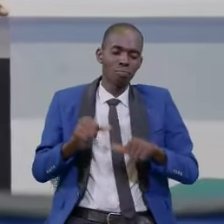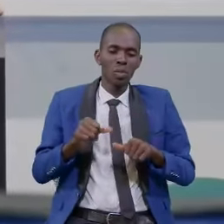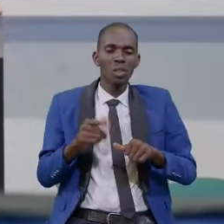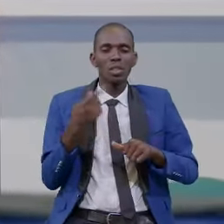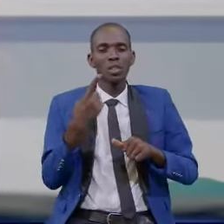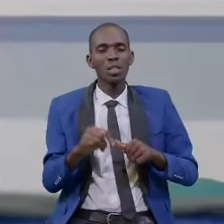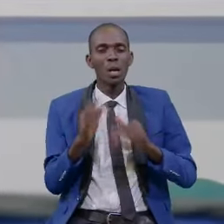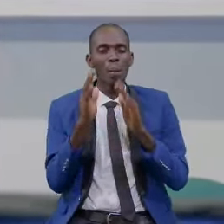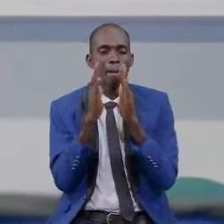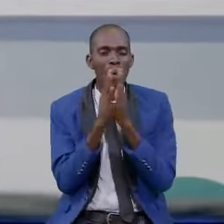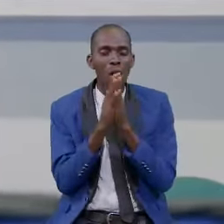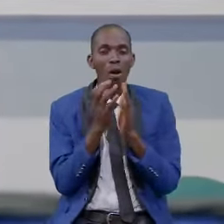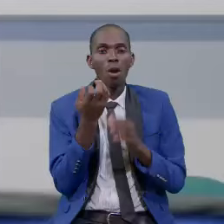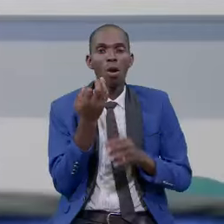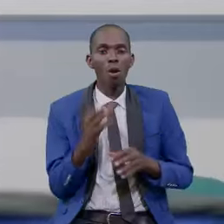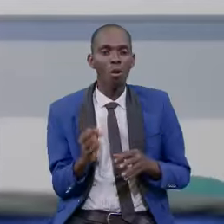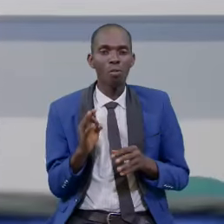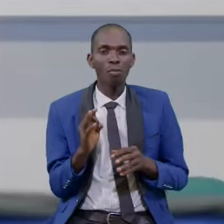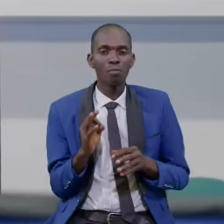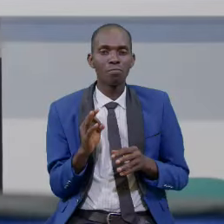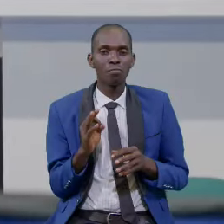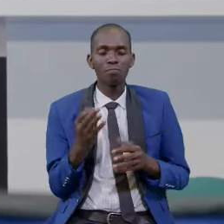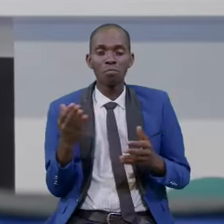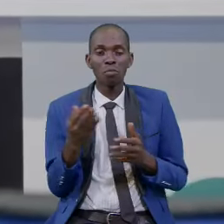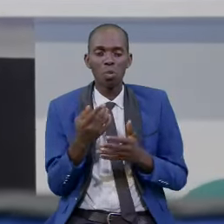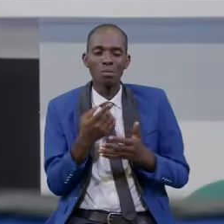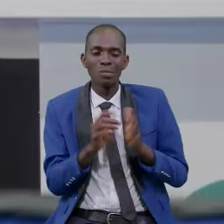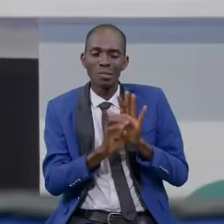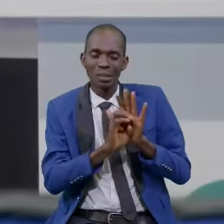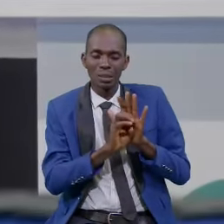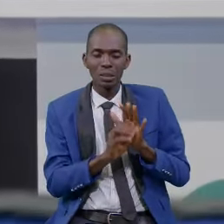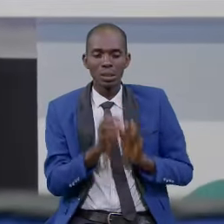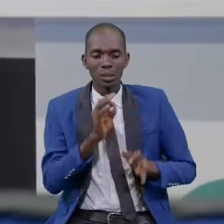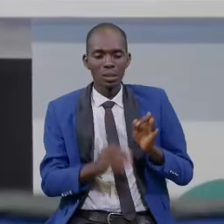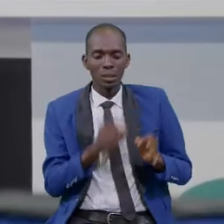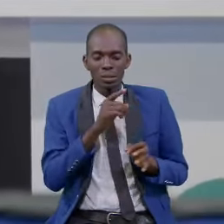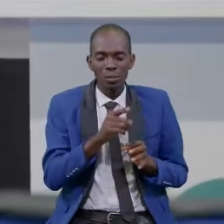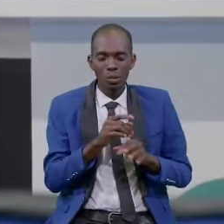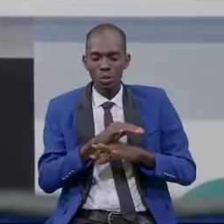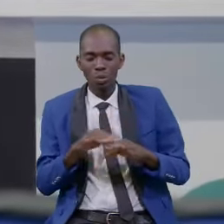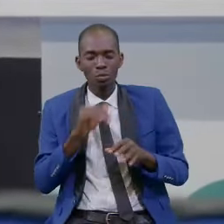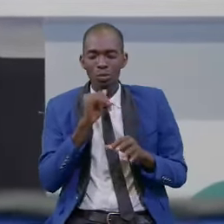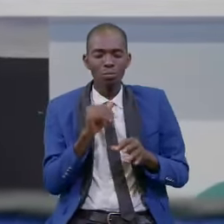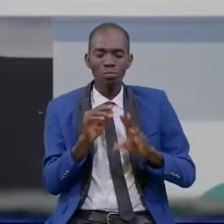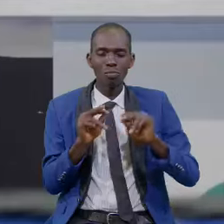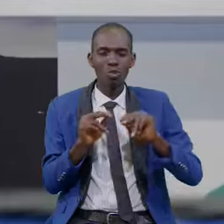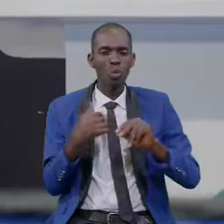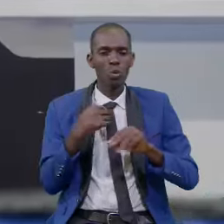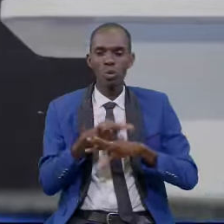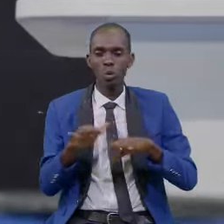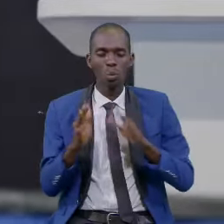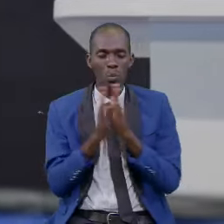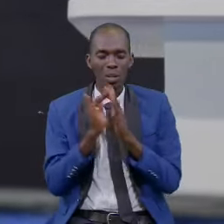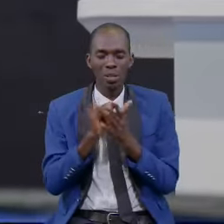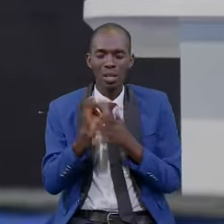of perhaps, the prayer of what if it does not happen. No, we don't pray that kind of prayer here. What kind of prayer